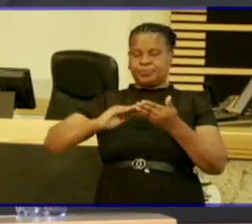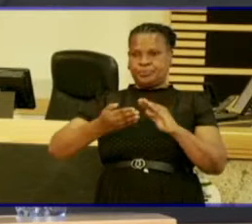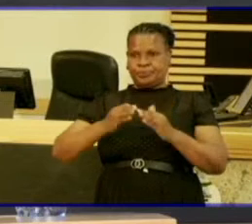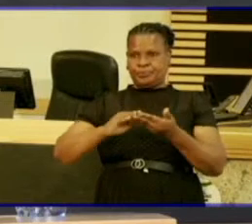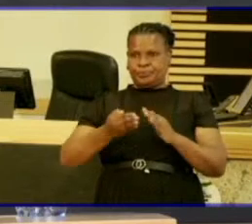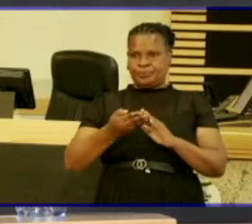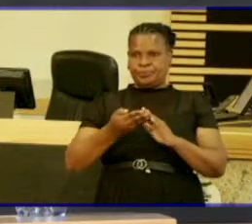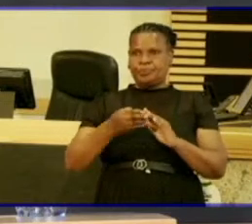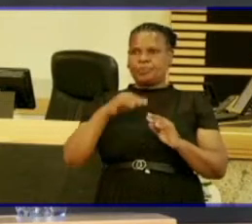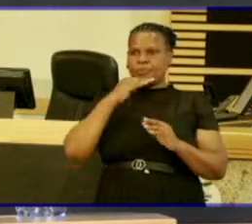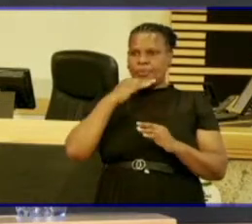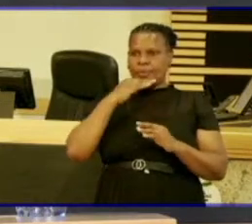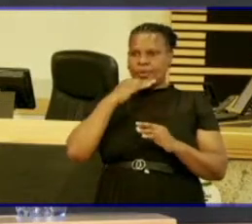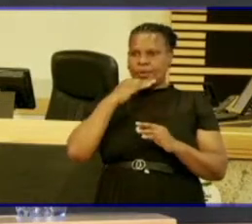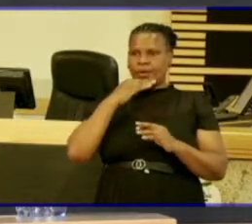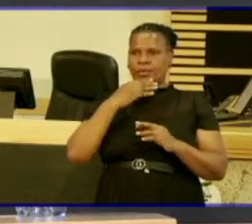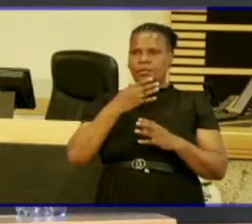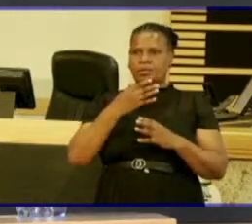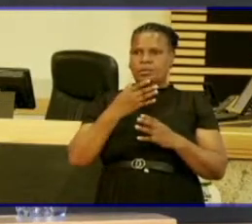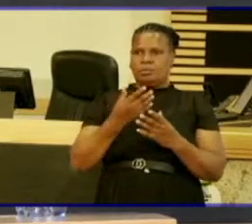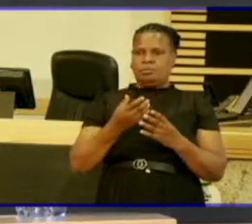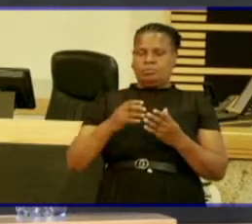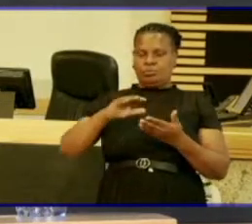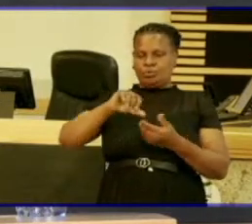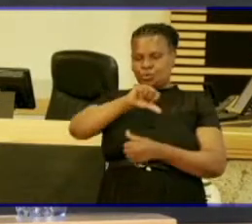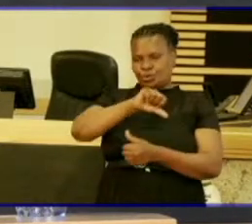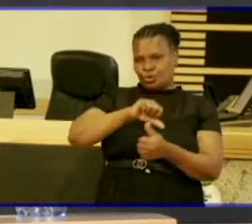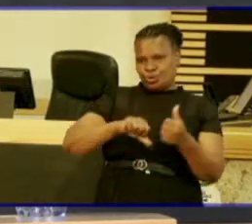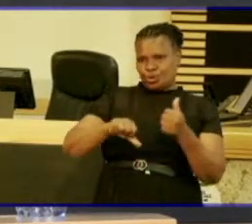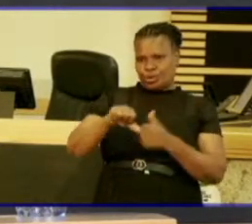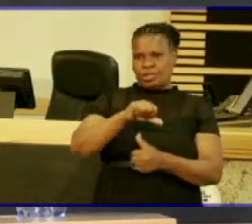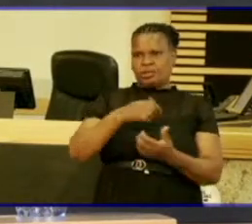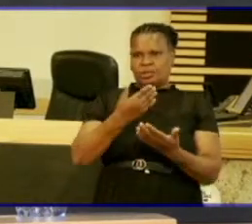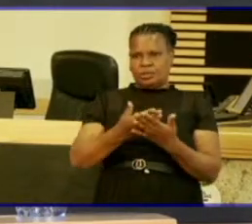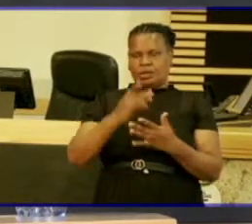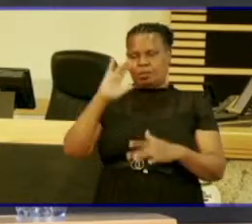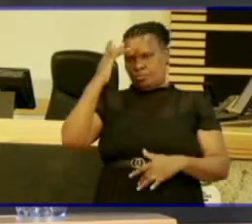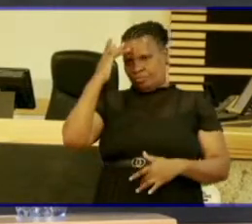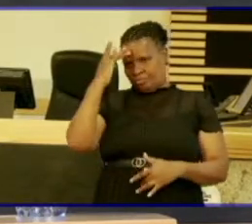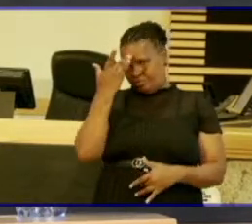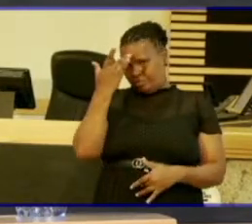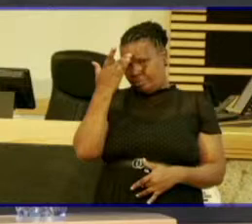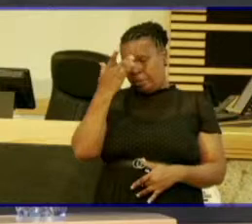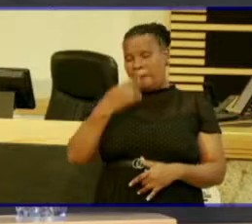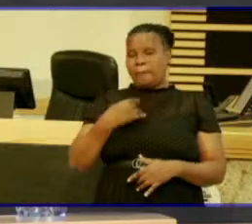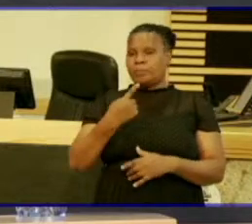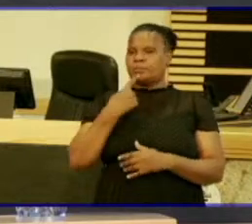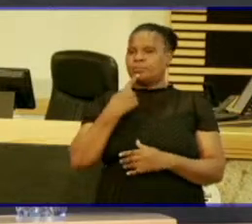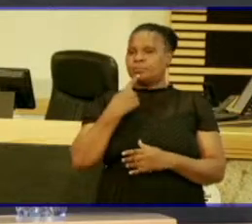and to address the root cause of social ills in our society.